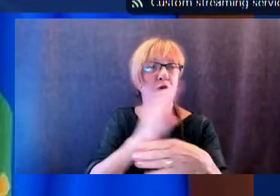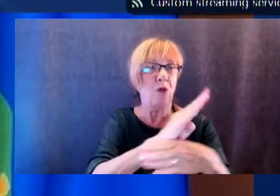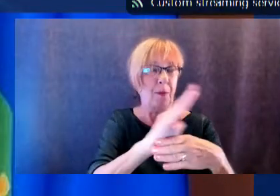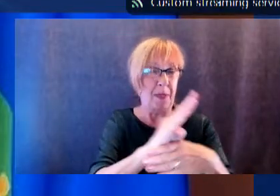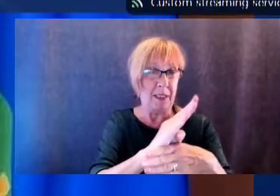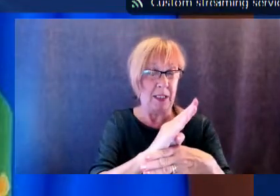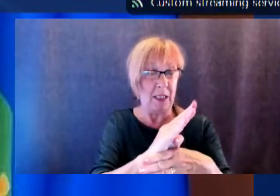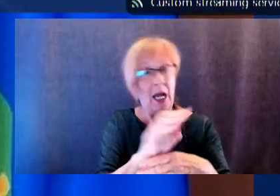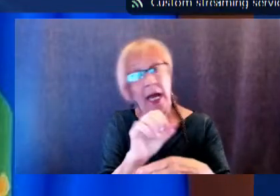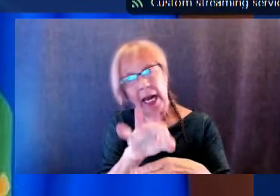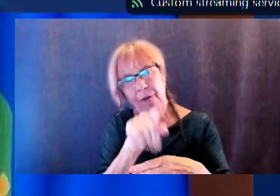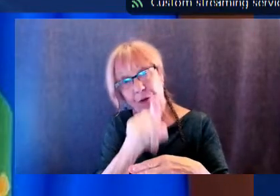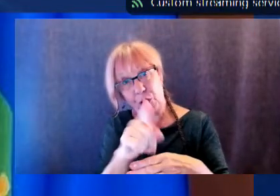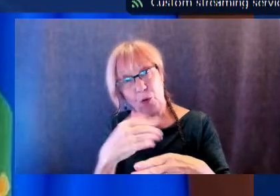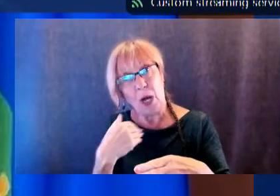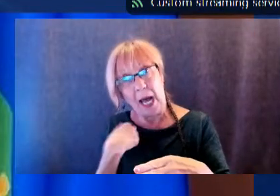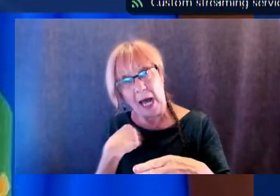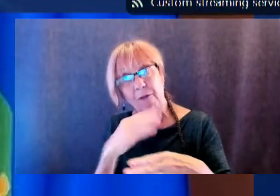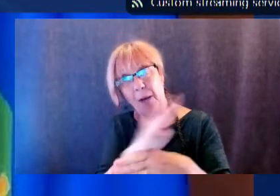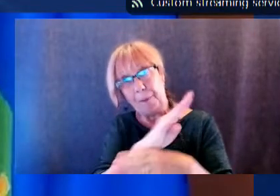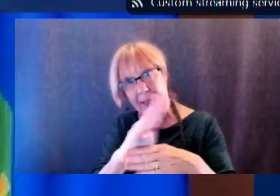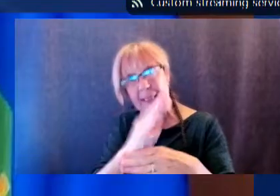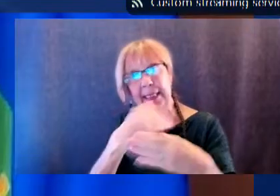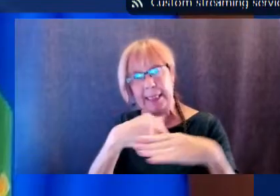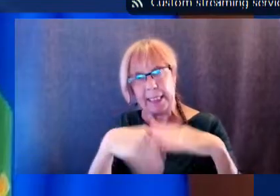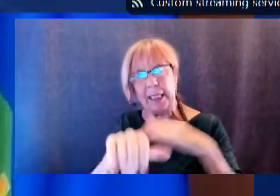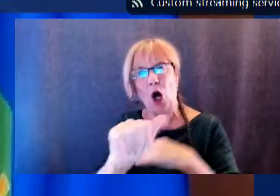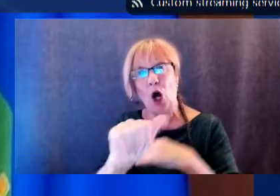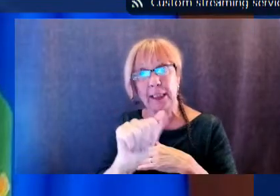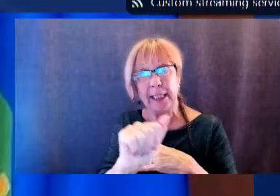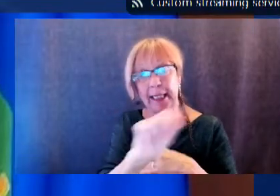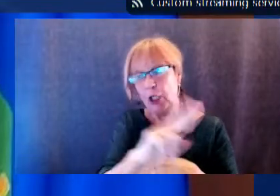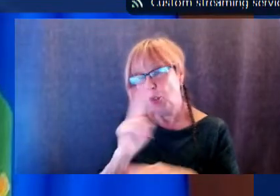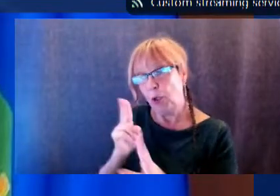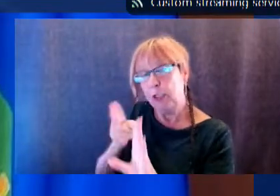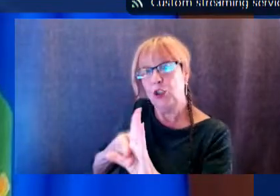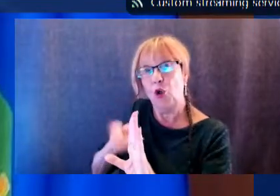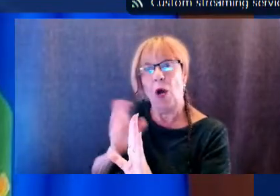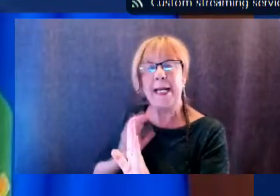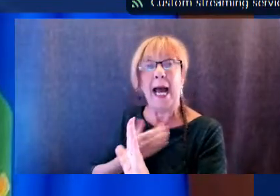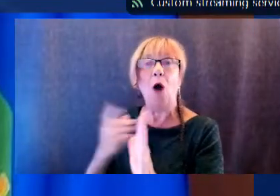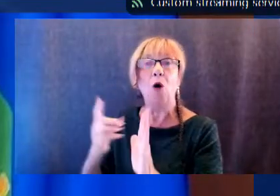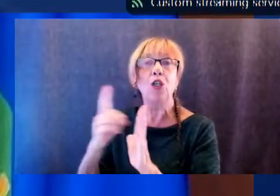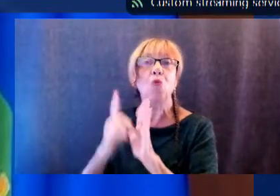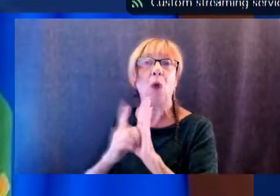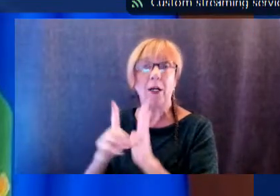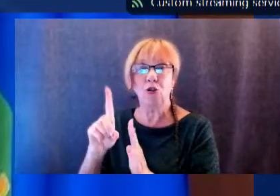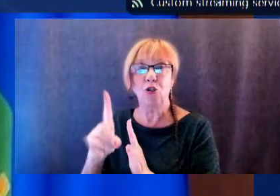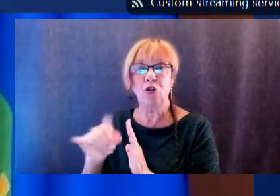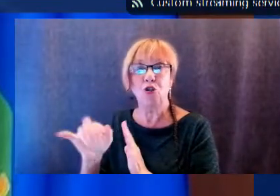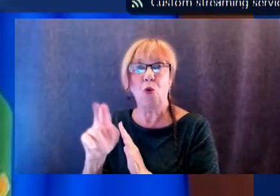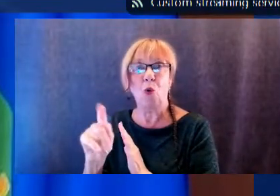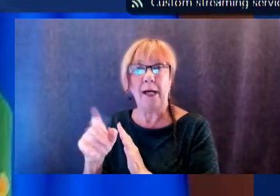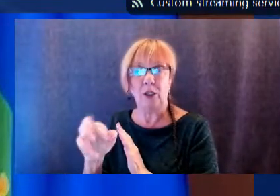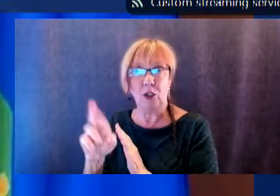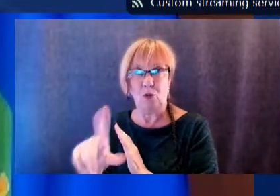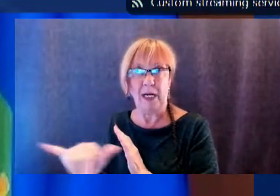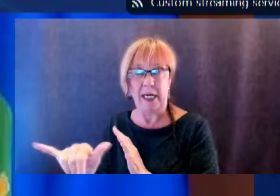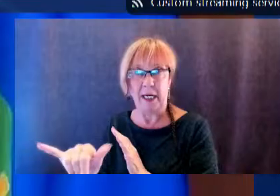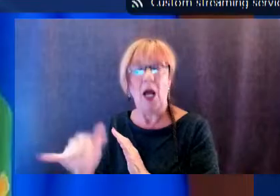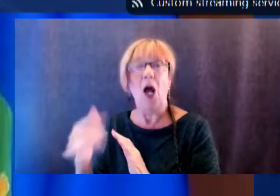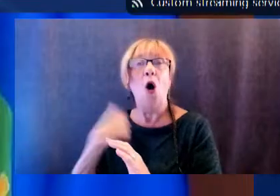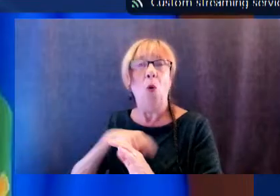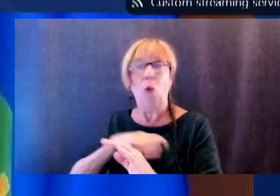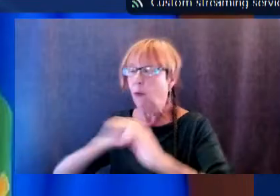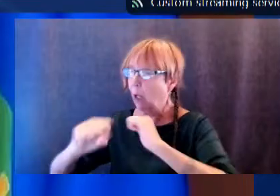in Altadena can join the Recover Local Business Directory to garner more business. Businesses will benefit from